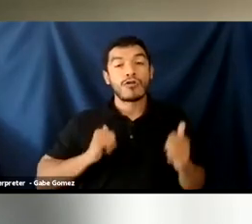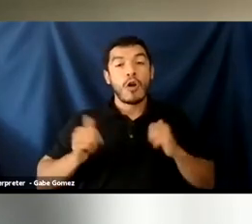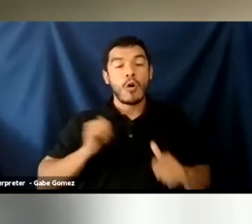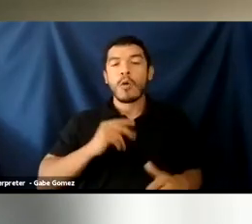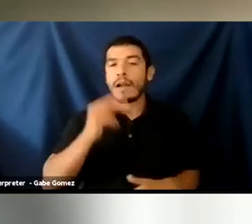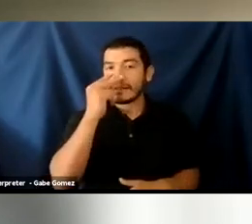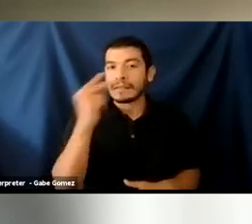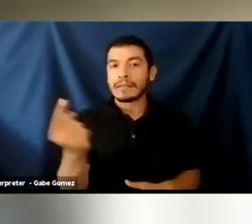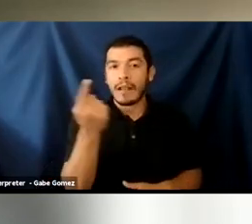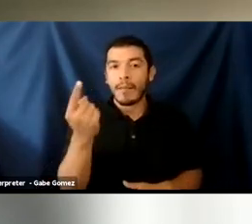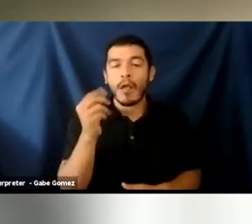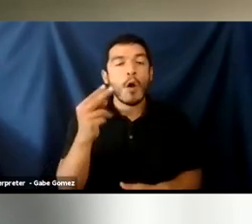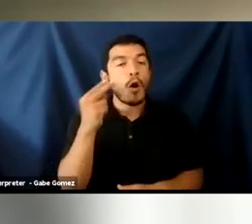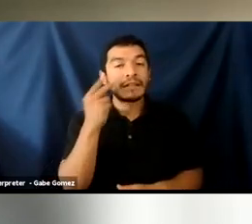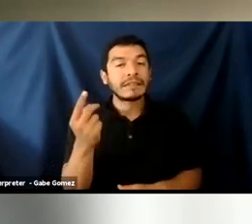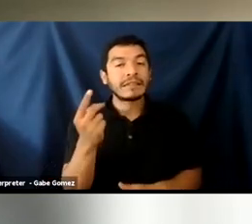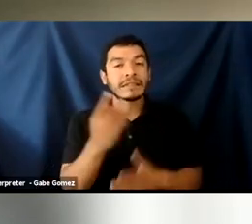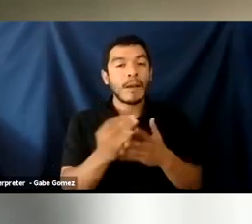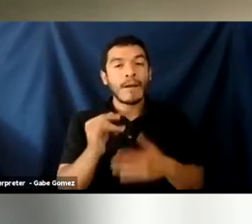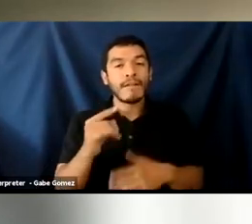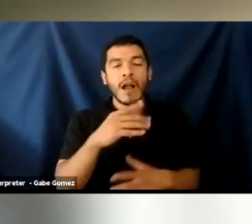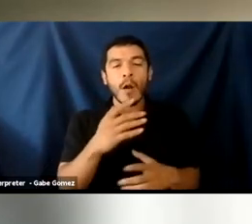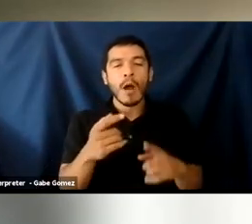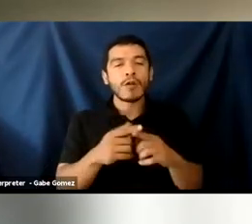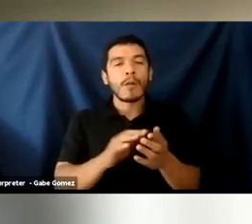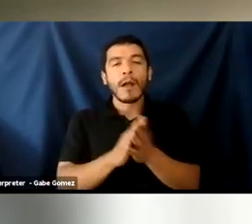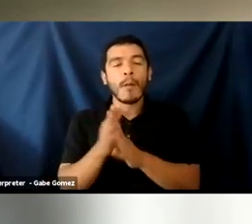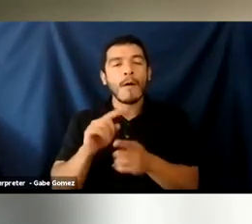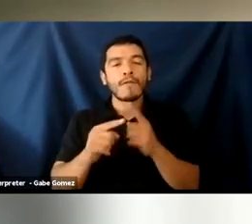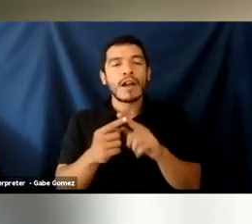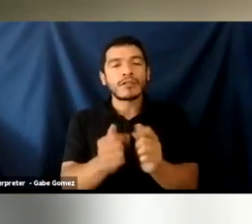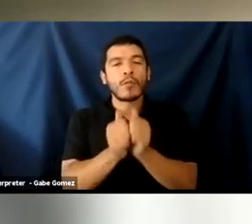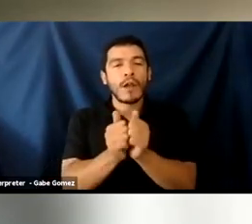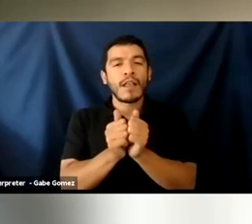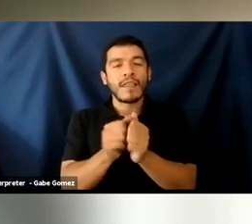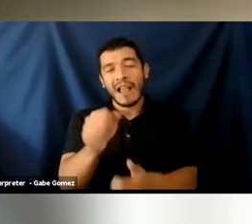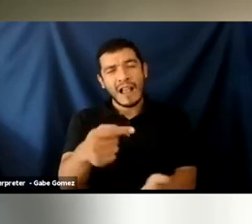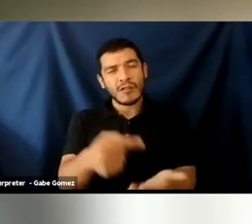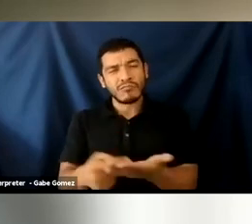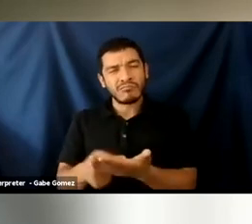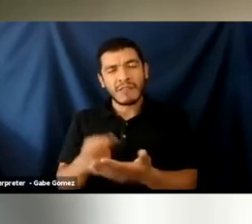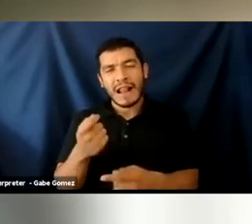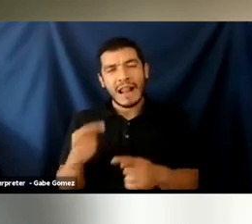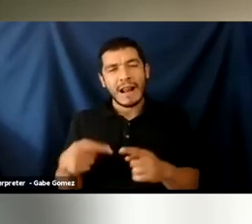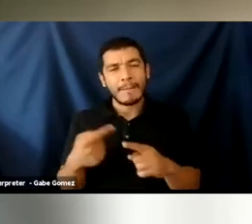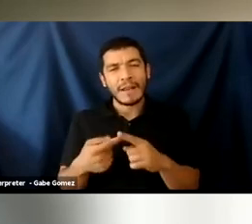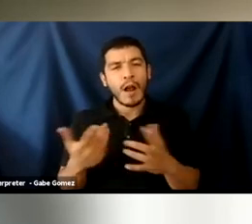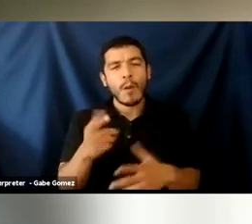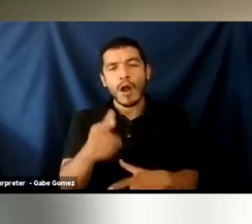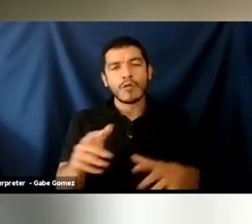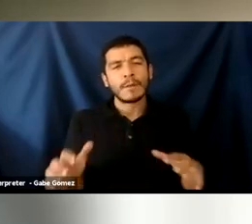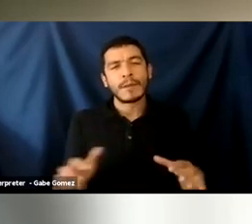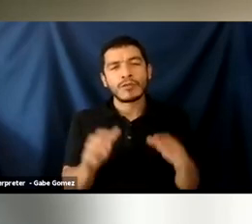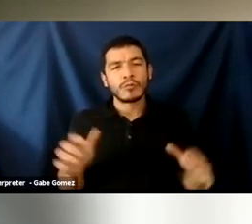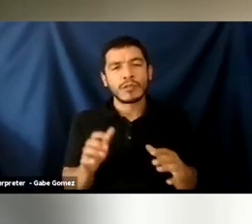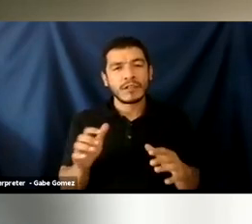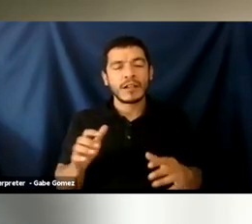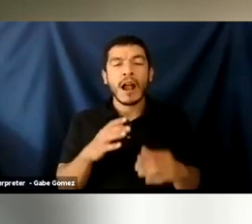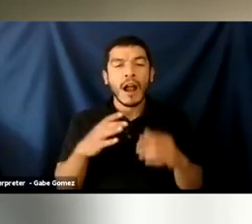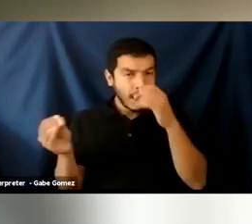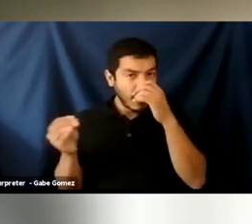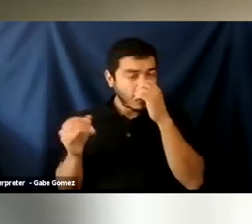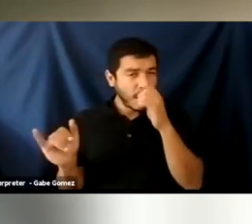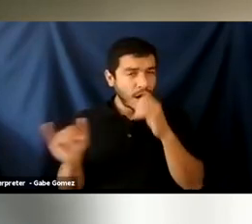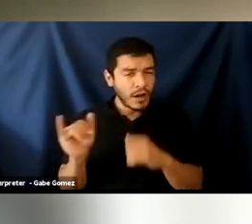something or see someone they want to be friends with. So can you talk a little bit about what you've been doing and